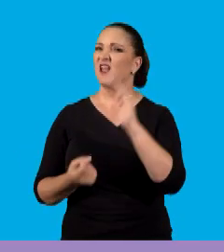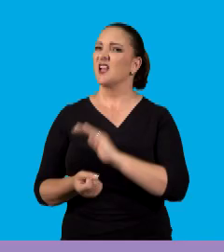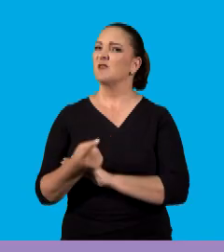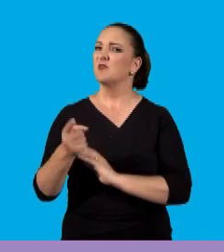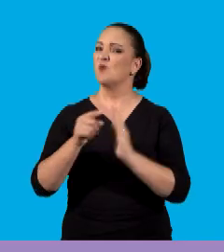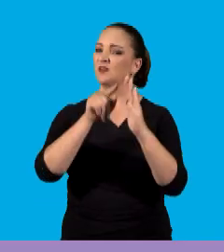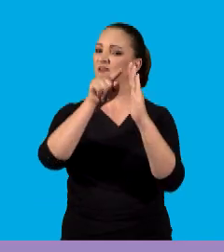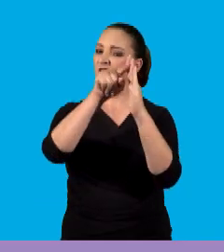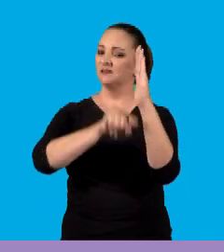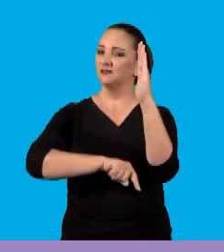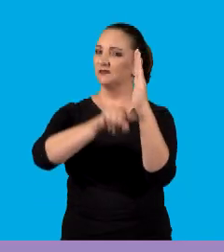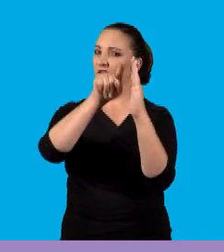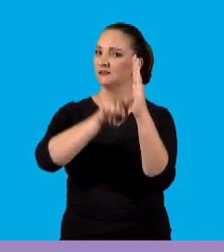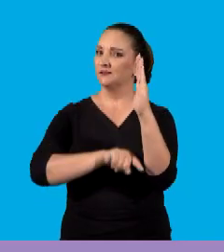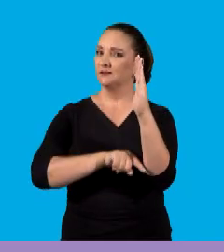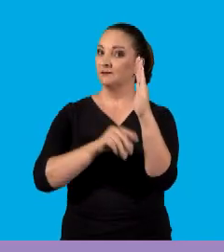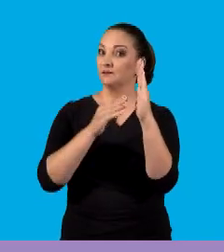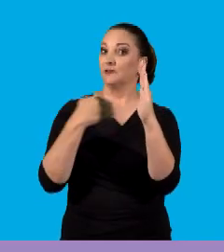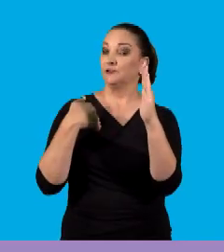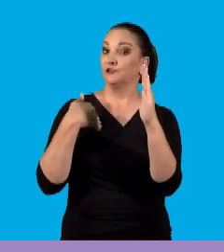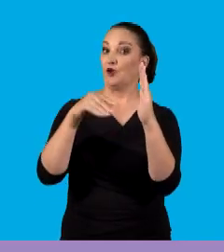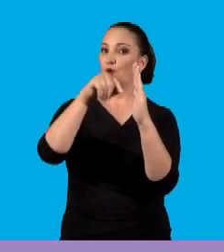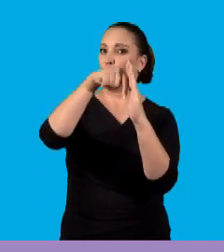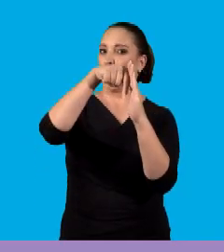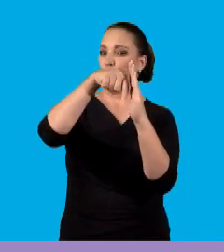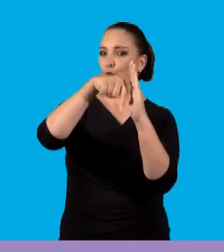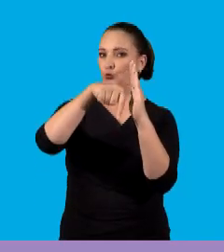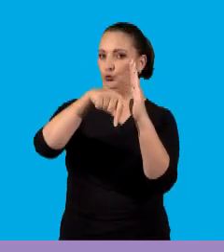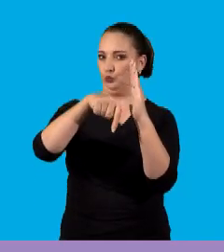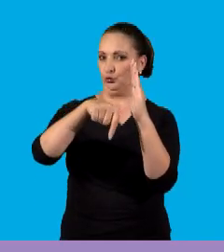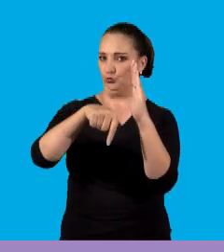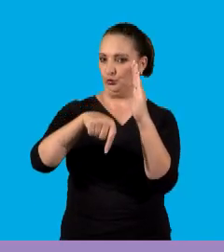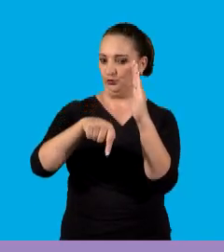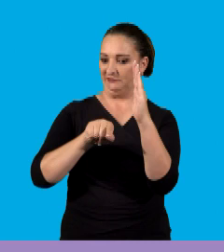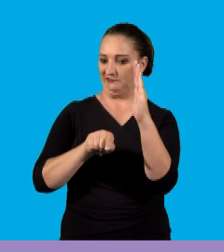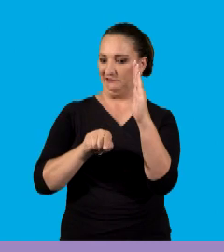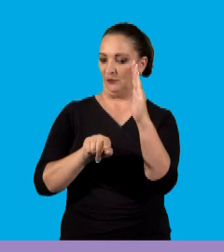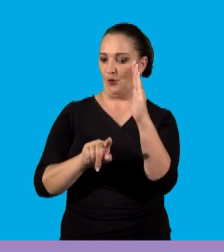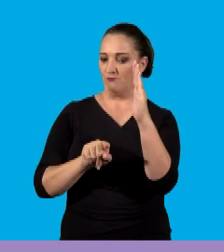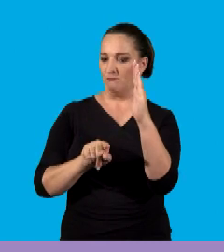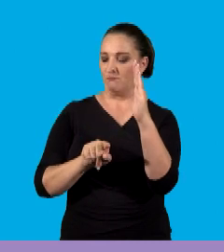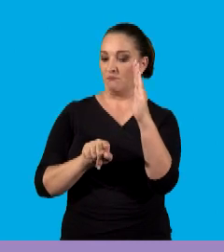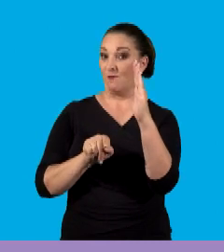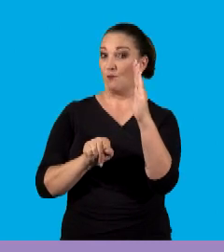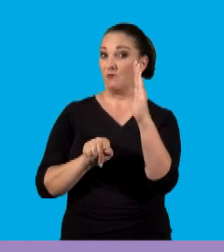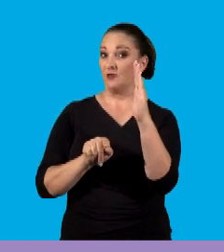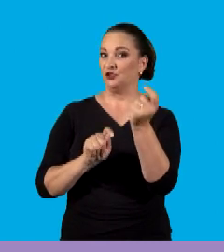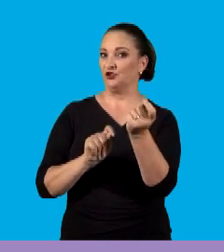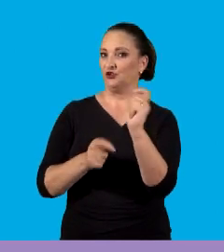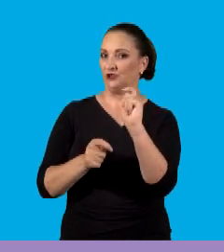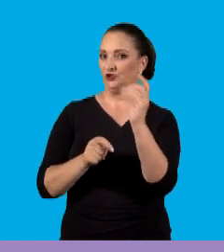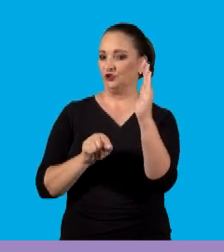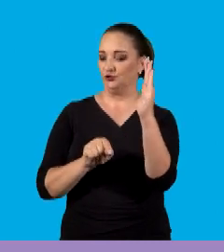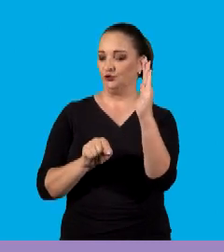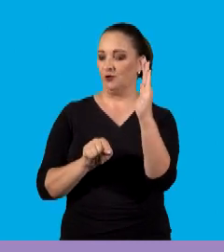what is happening to our vertical values? Well, those values start by decreasing and they get to a point